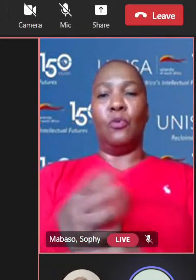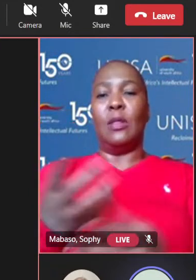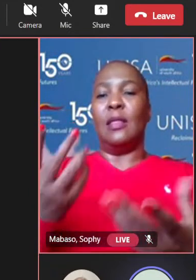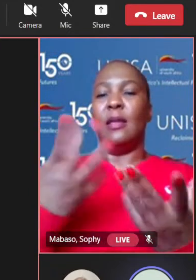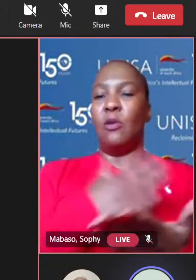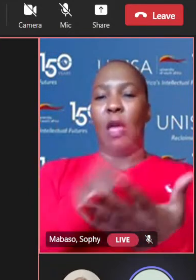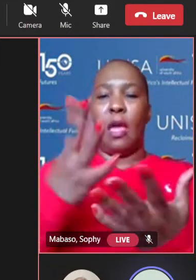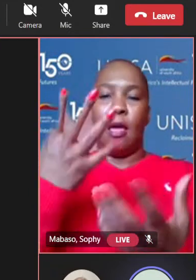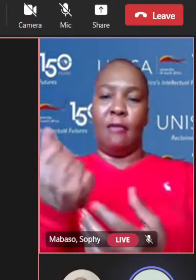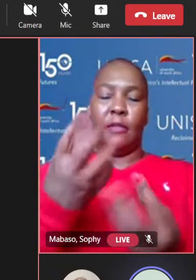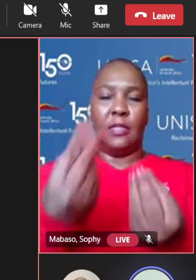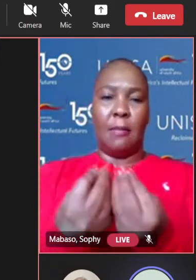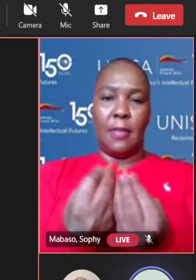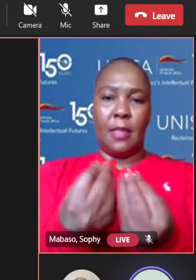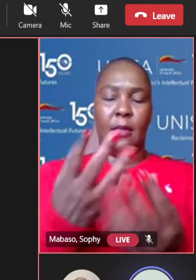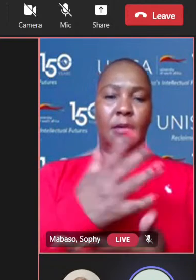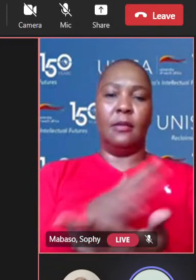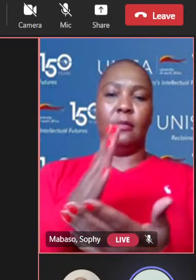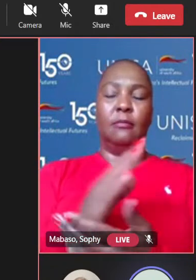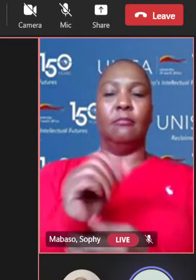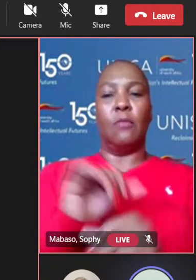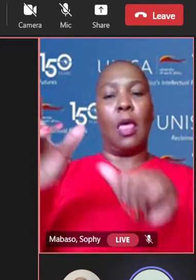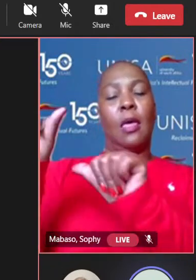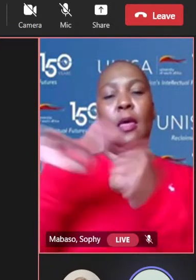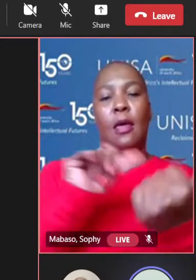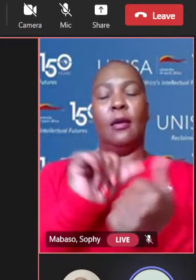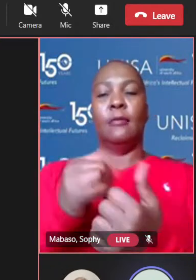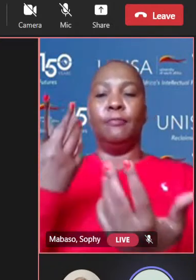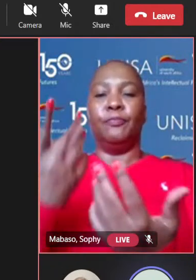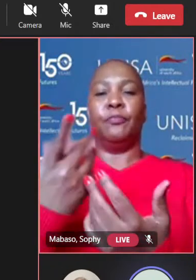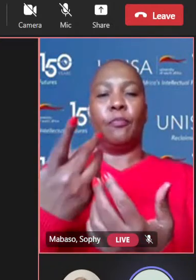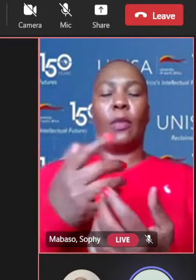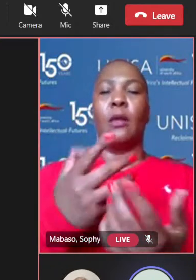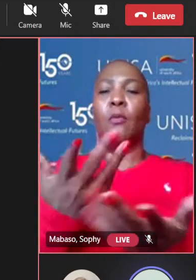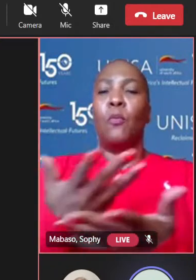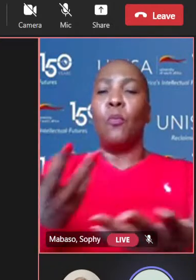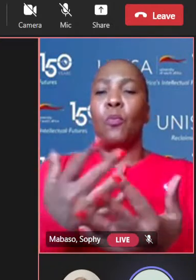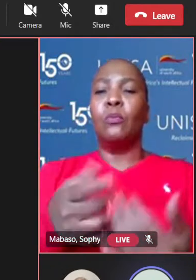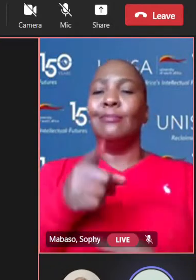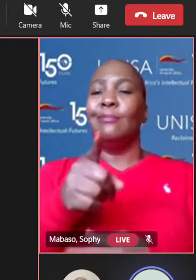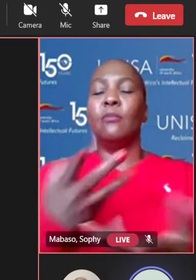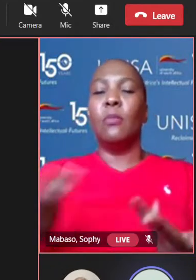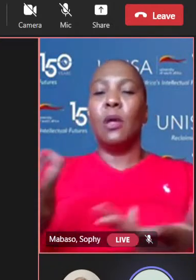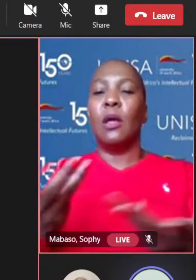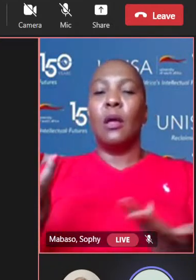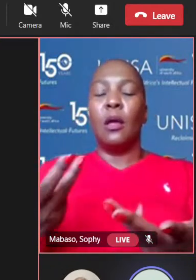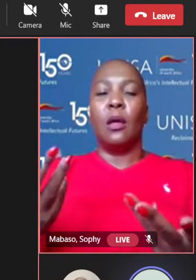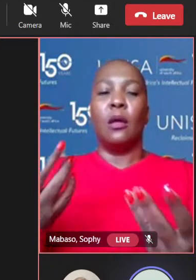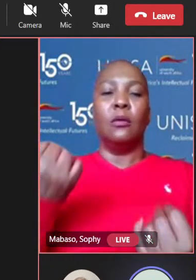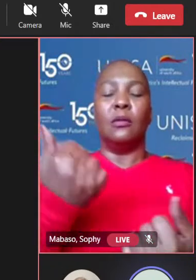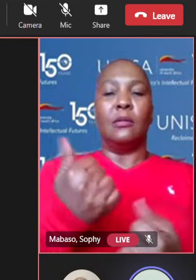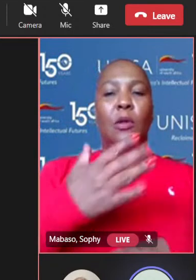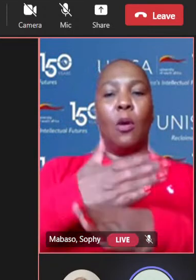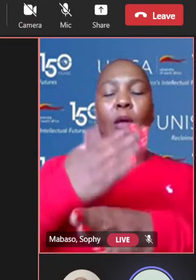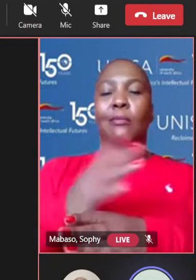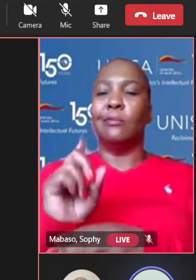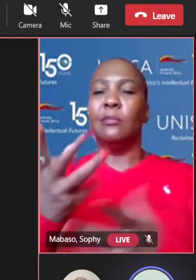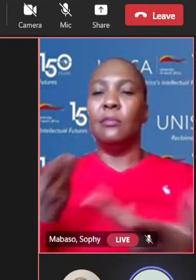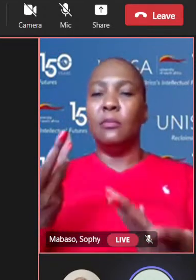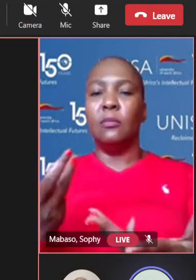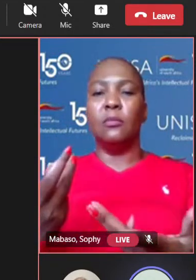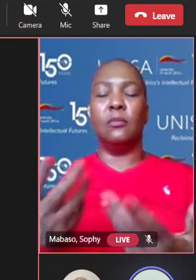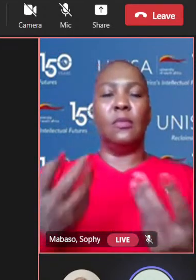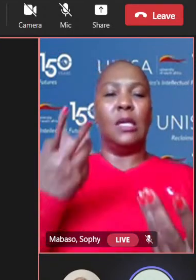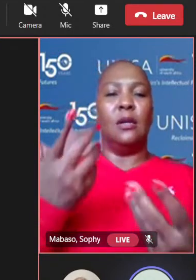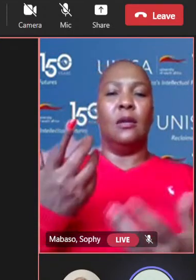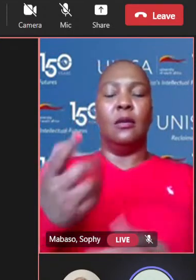look at back. So you have to reflect back and say, in terms of career, where you are, and in terms of your career and studies and personal life, and say,